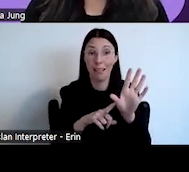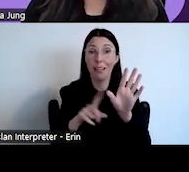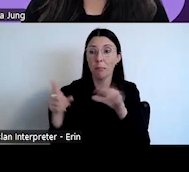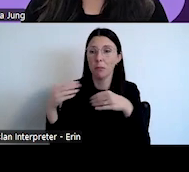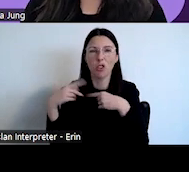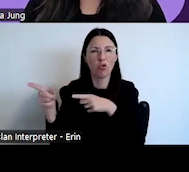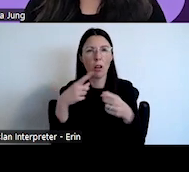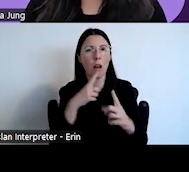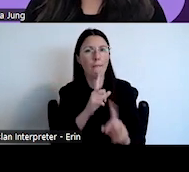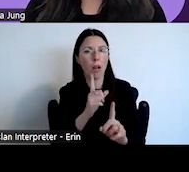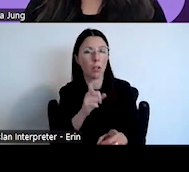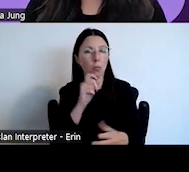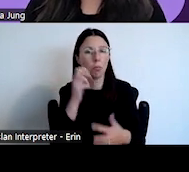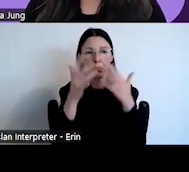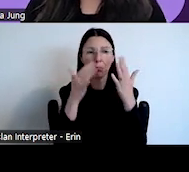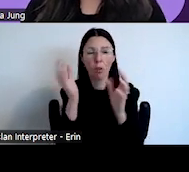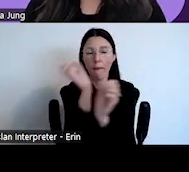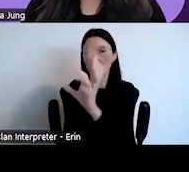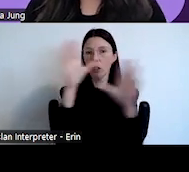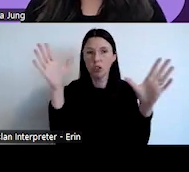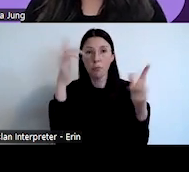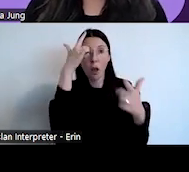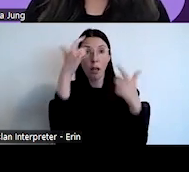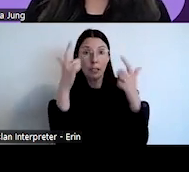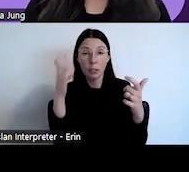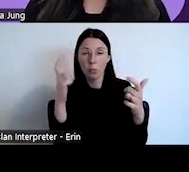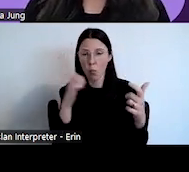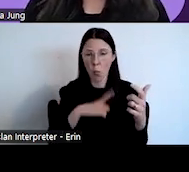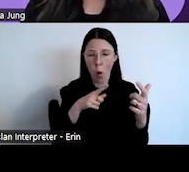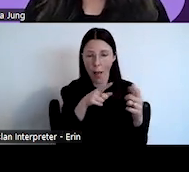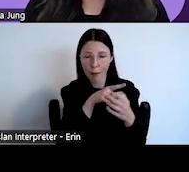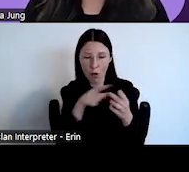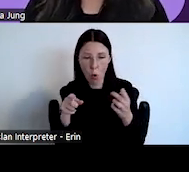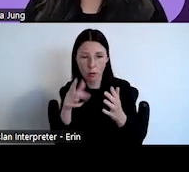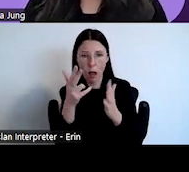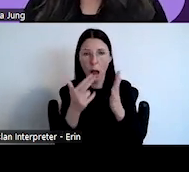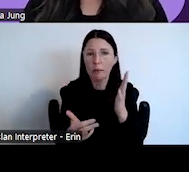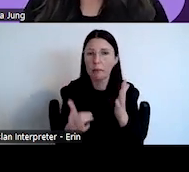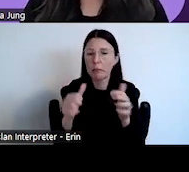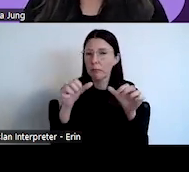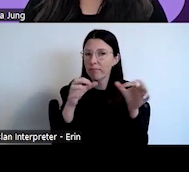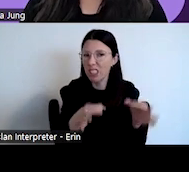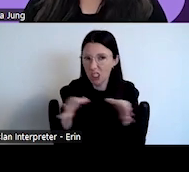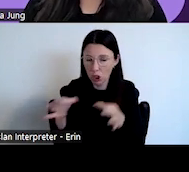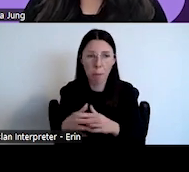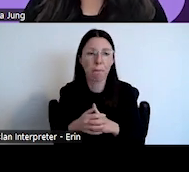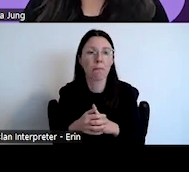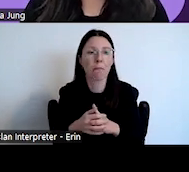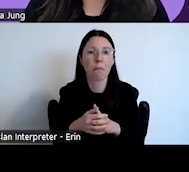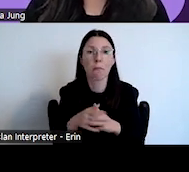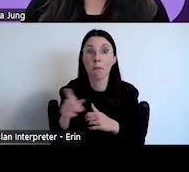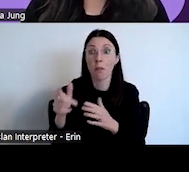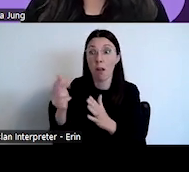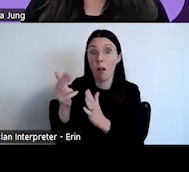consider the vision, ideas, and artistic rationale, the quality and experiences of the artists